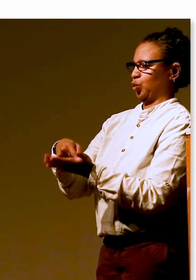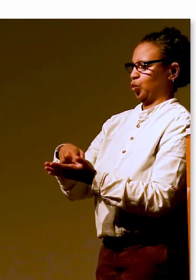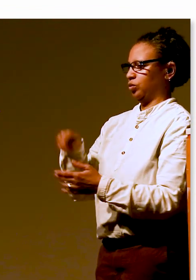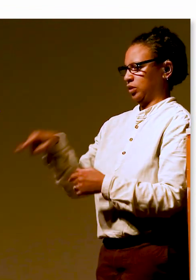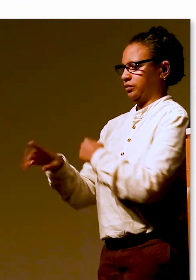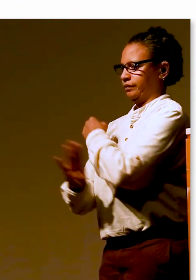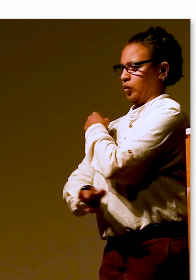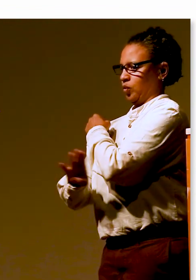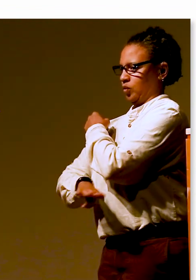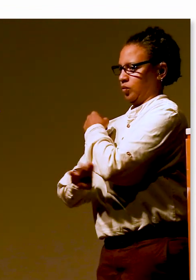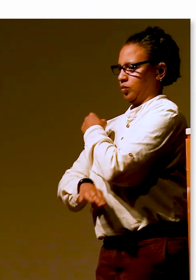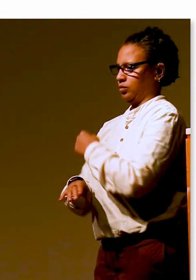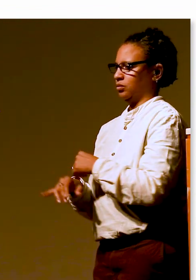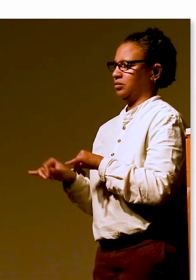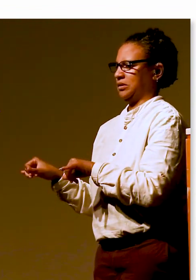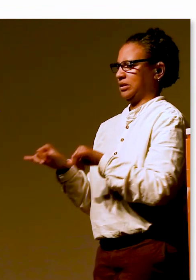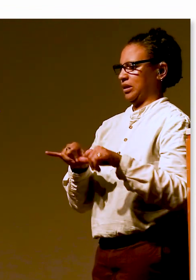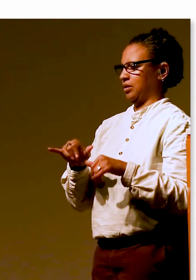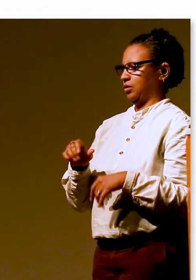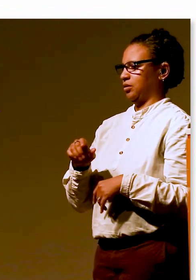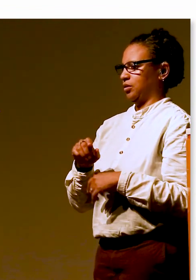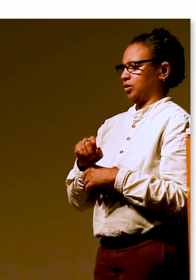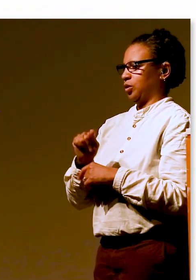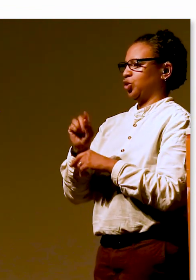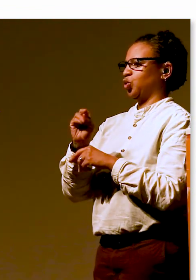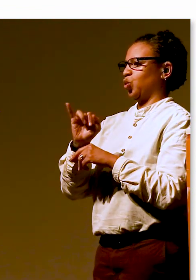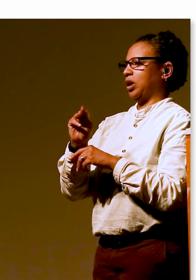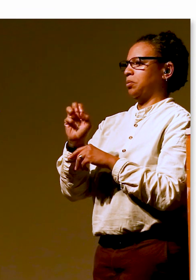I have another question over here in the back.